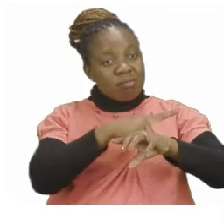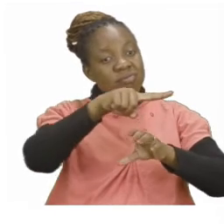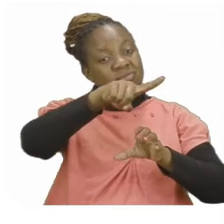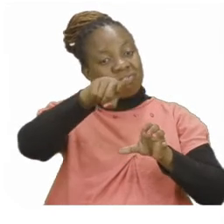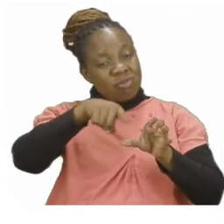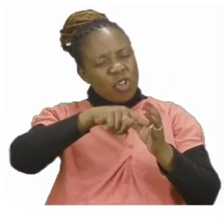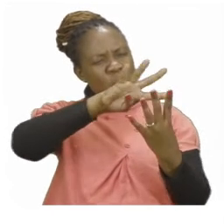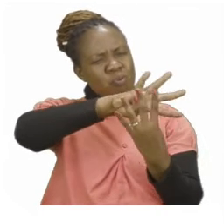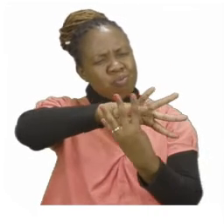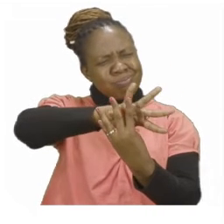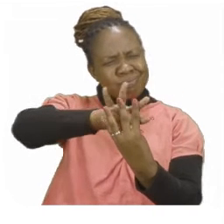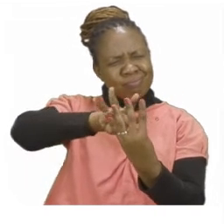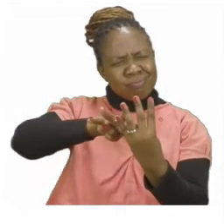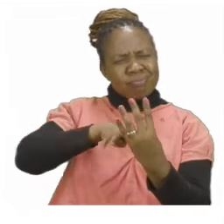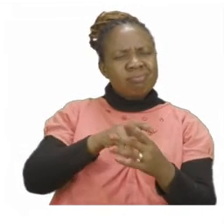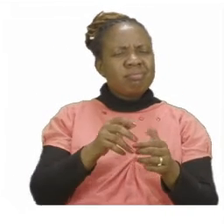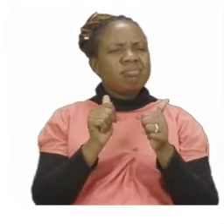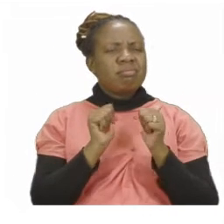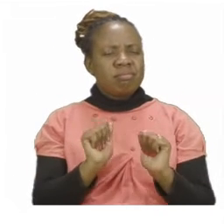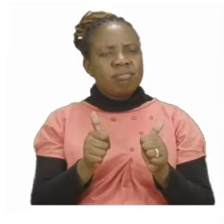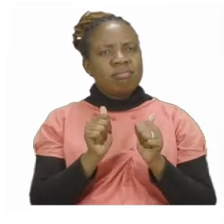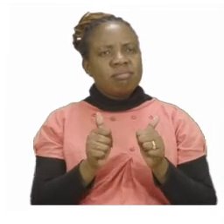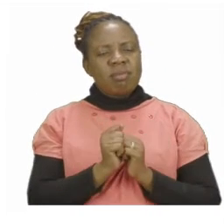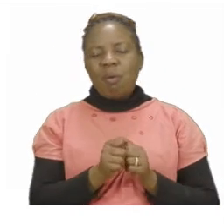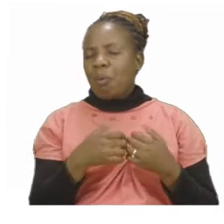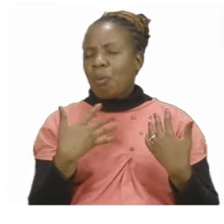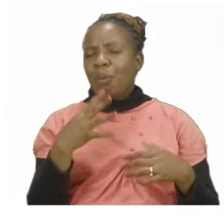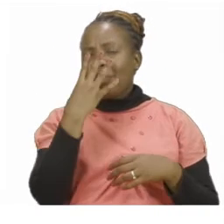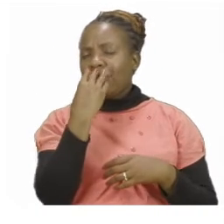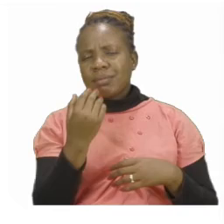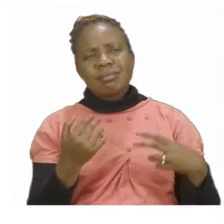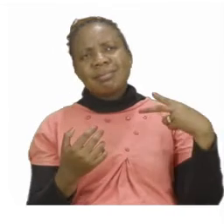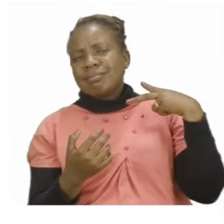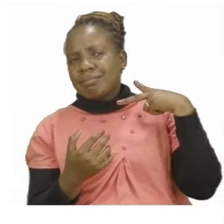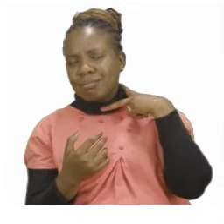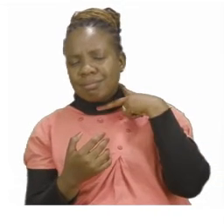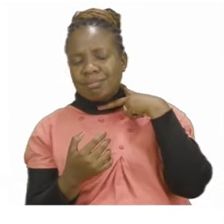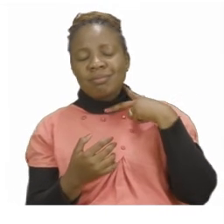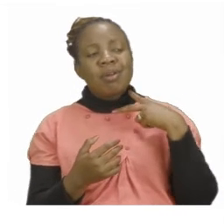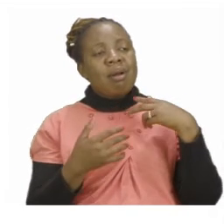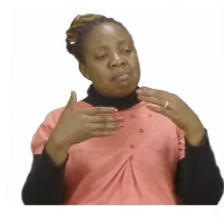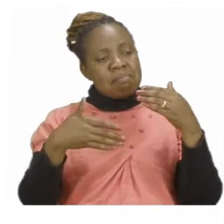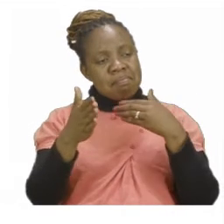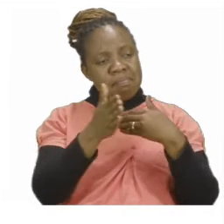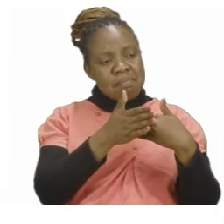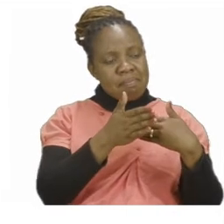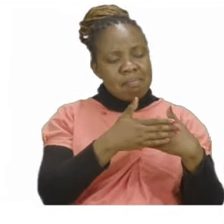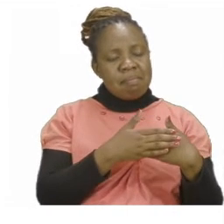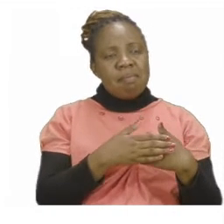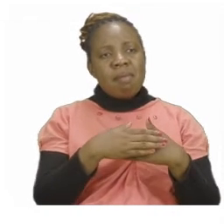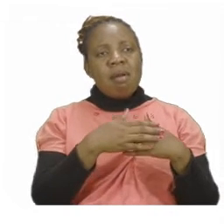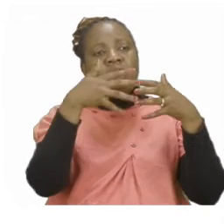barbed fence around. Totally disappointed, the wolf went back to the forest.